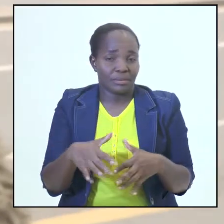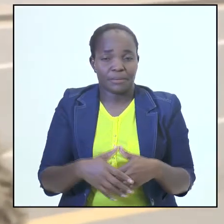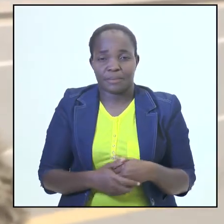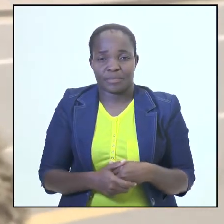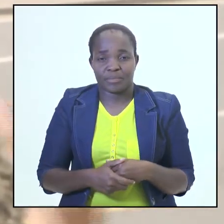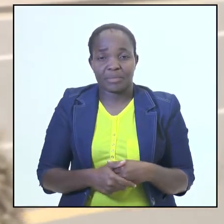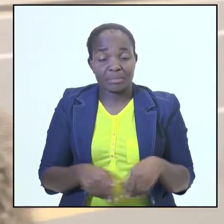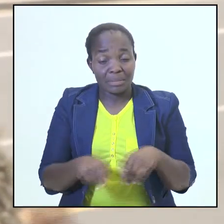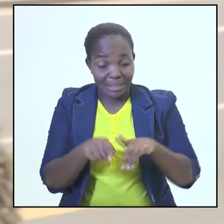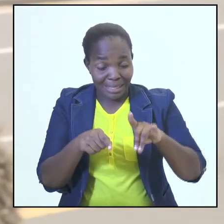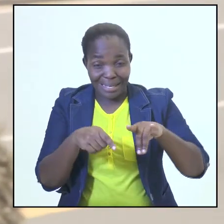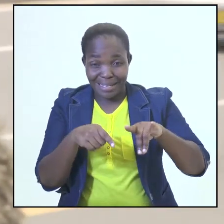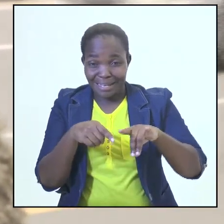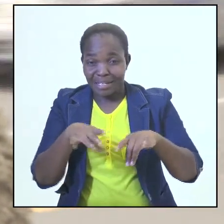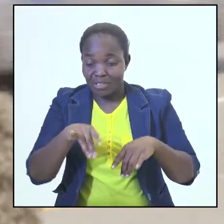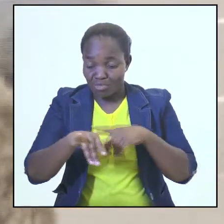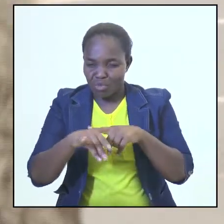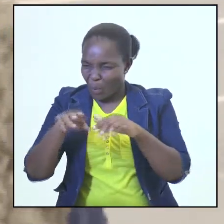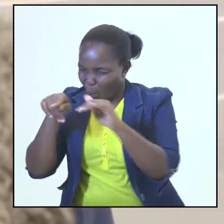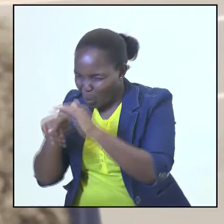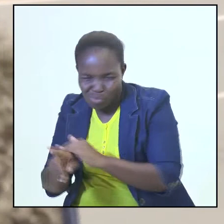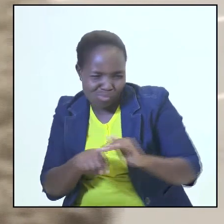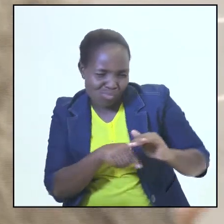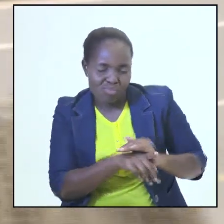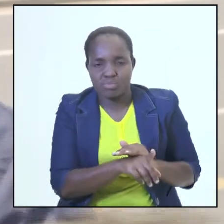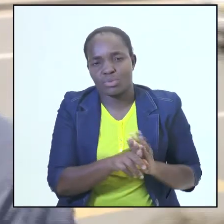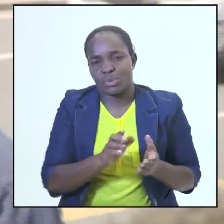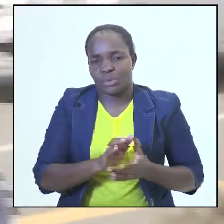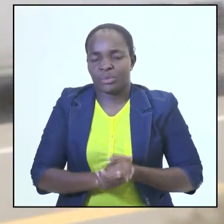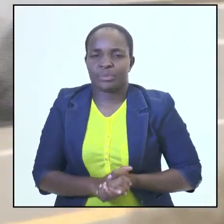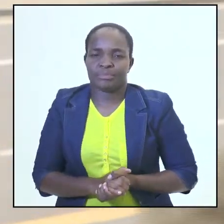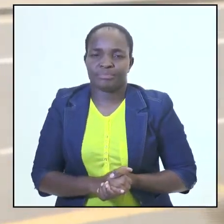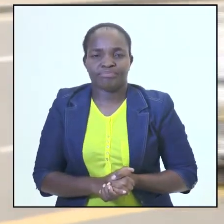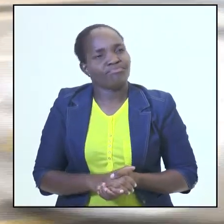the animals and it disturbs wildlife. Thank you very much, sir. You're welcome, sir.